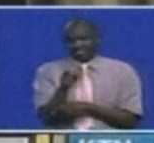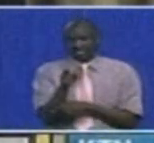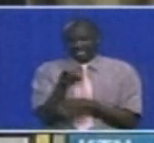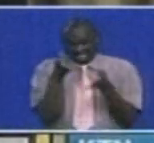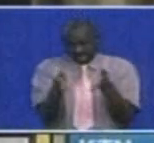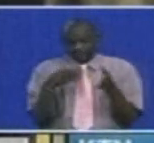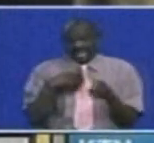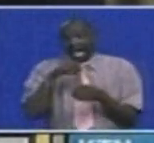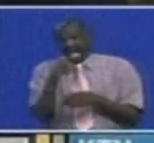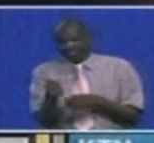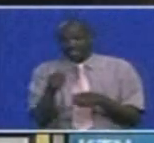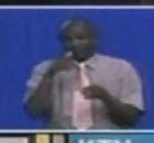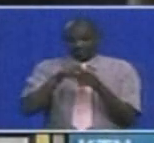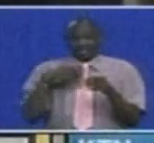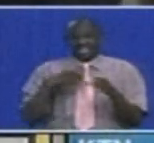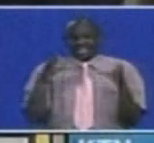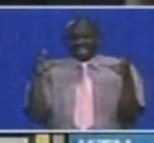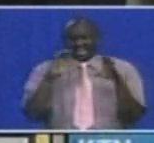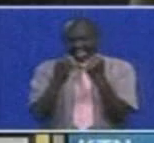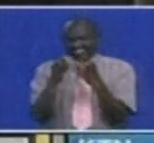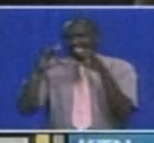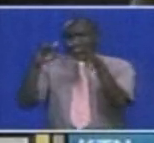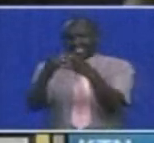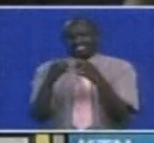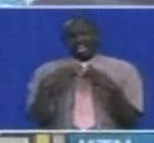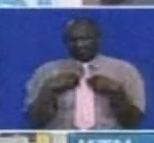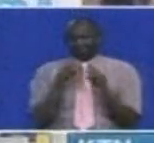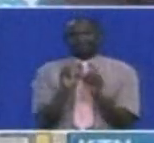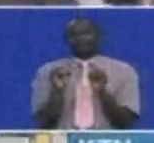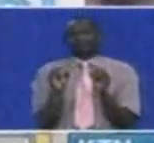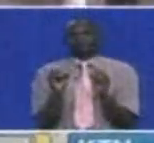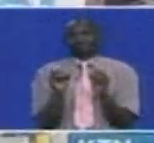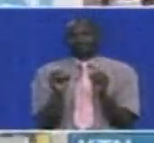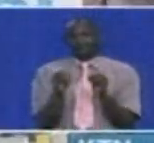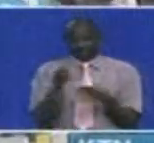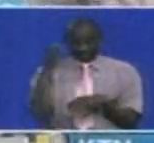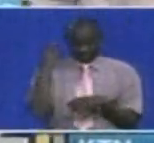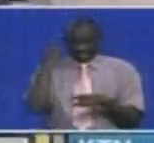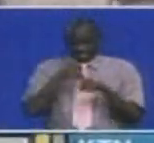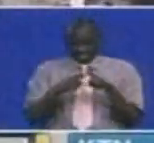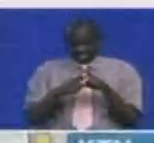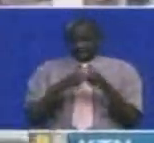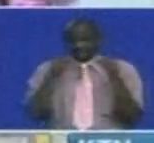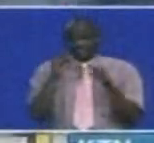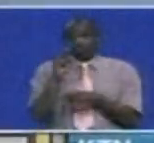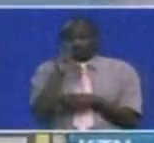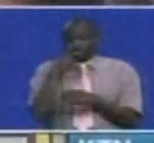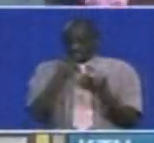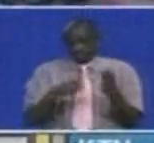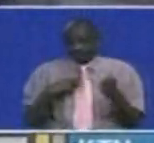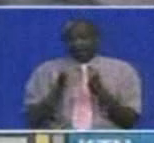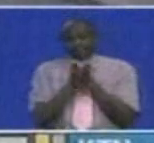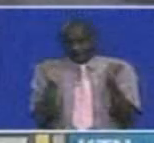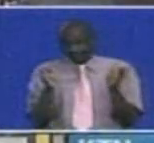other investment, so it's not a classified investment line. Earlier in the year, President Uhuru Kenyatta signed into law the